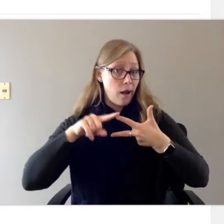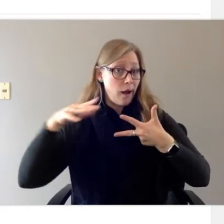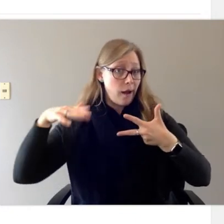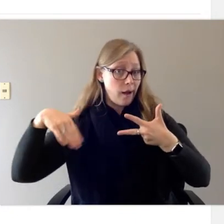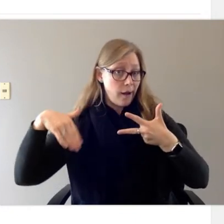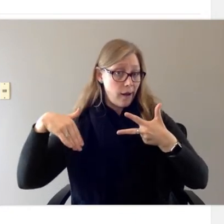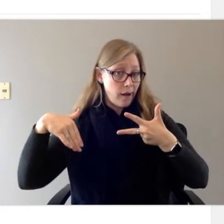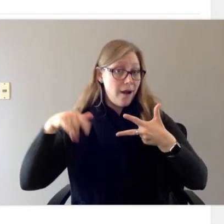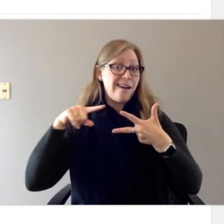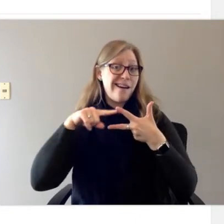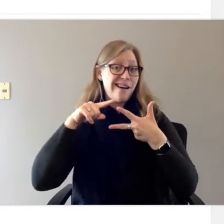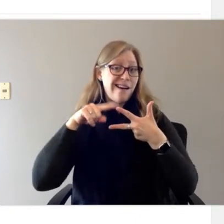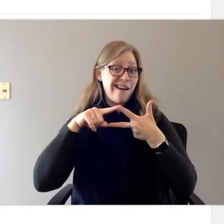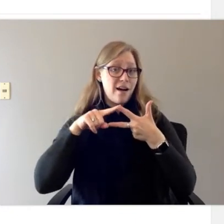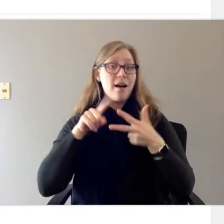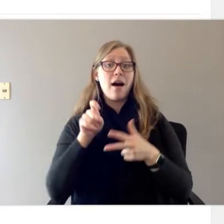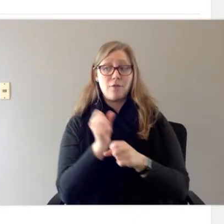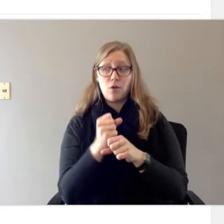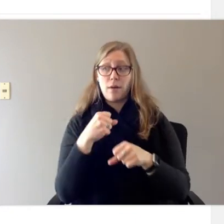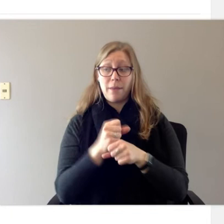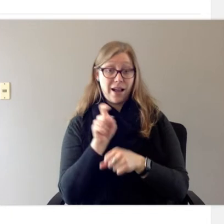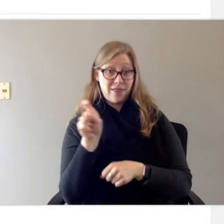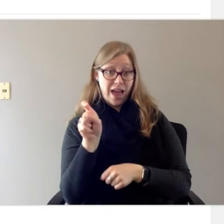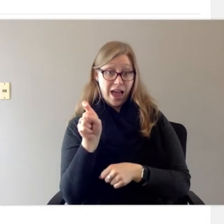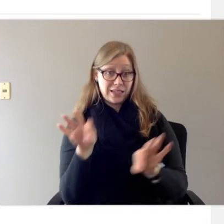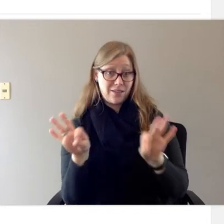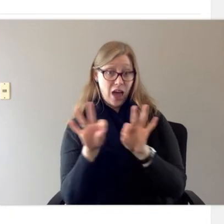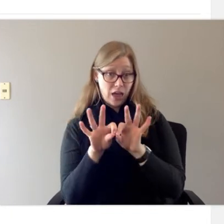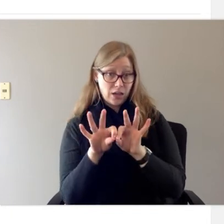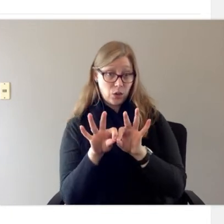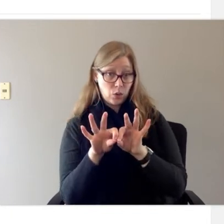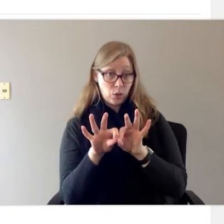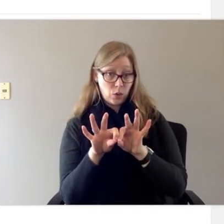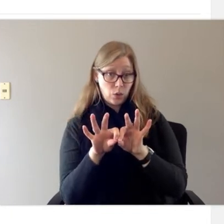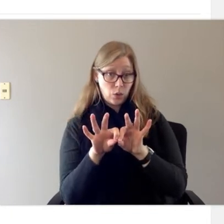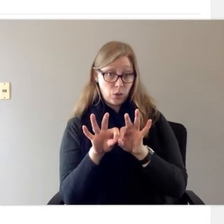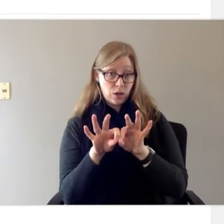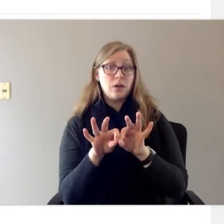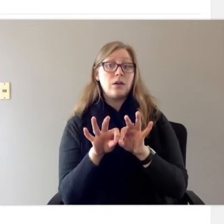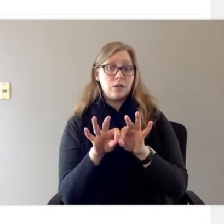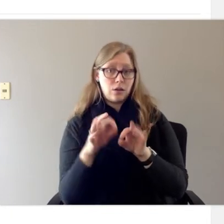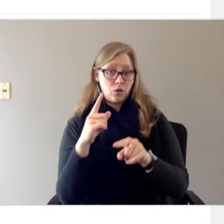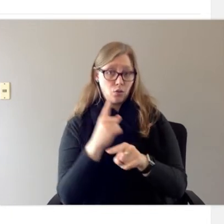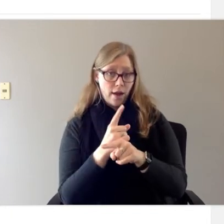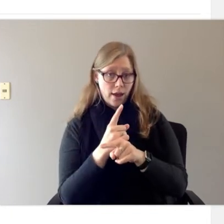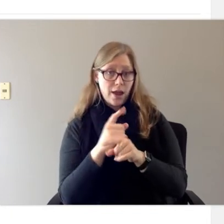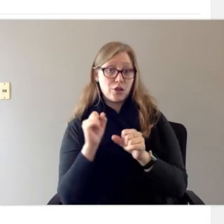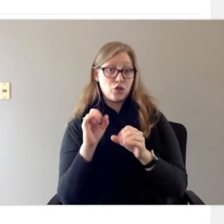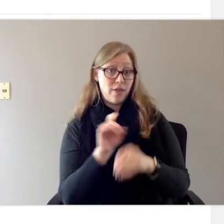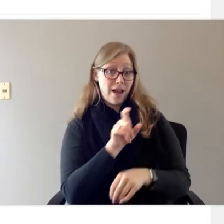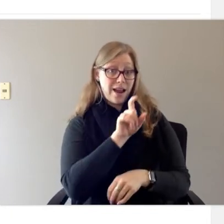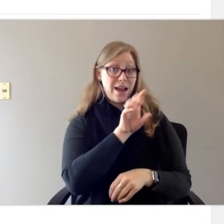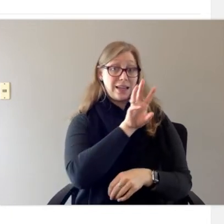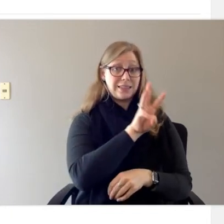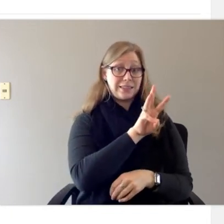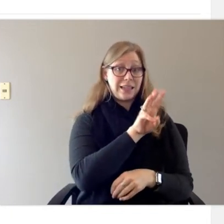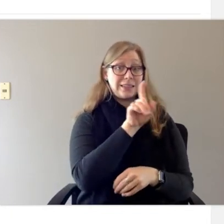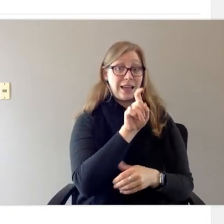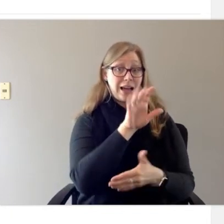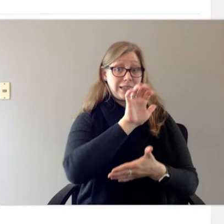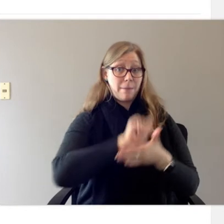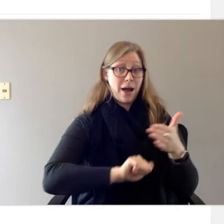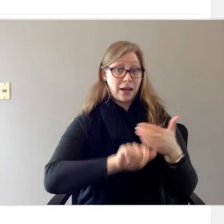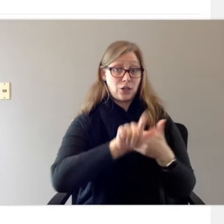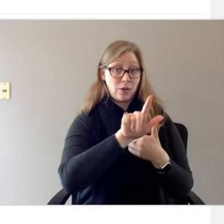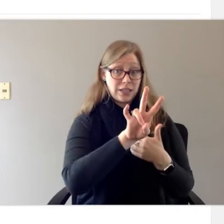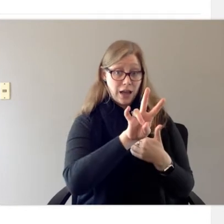make this x value such that 6x minus 27 is going to be the same as 4x plus 7.